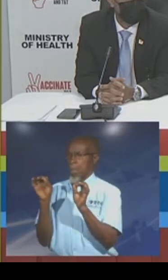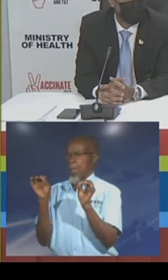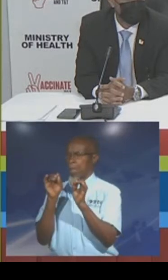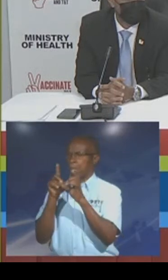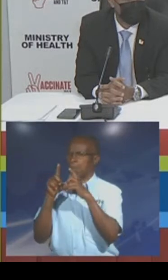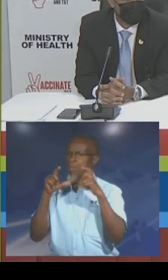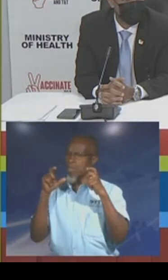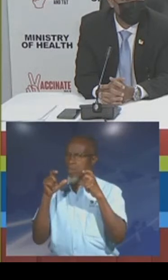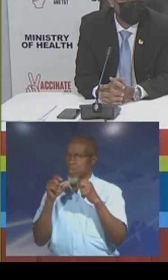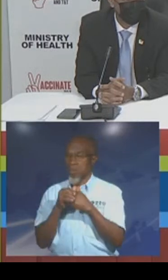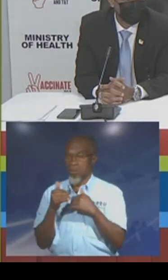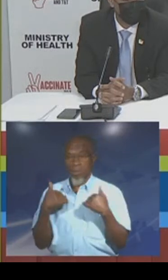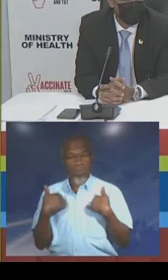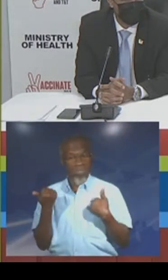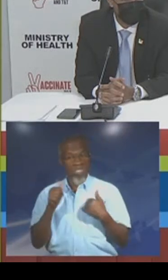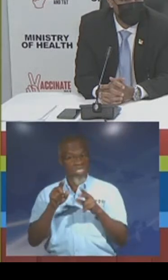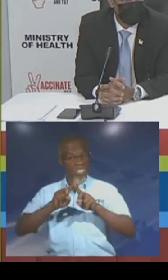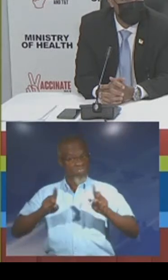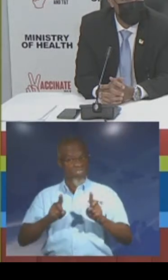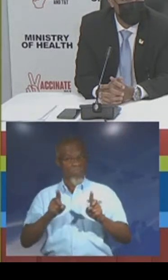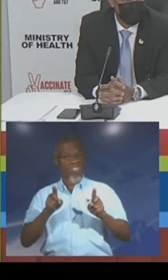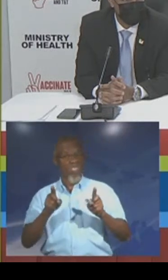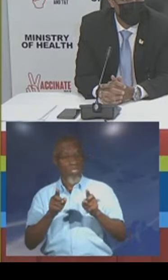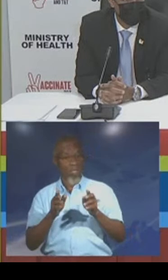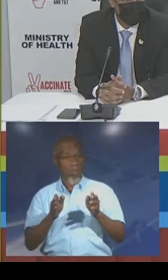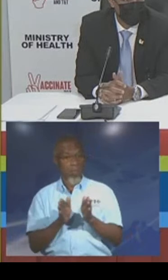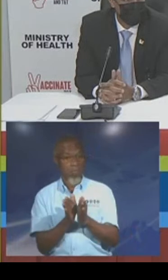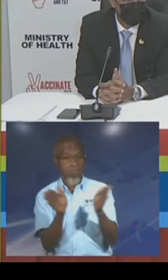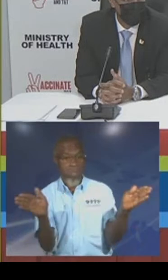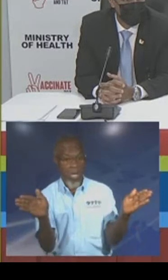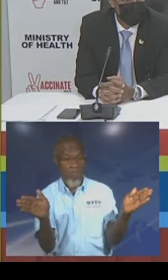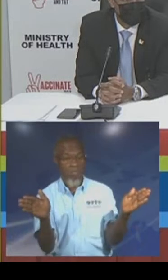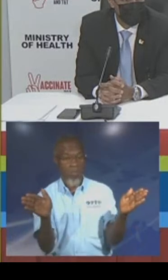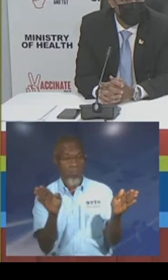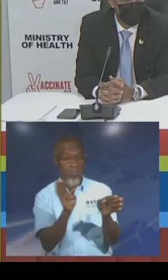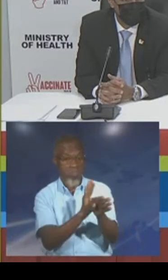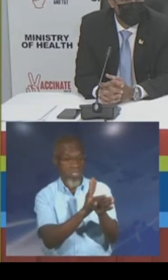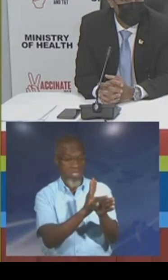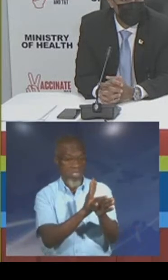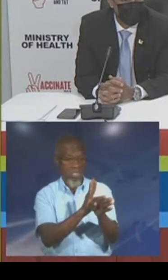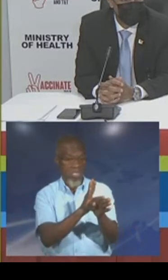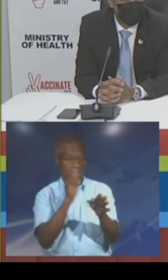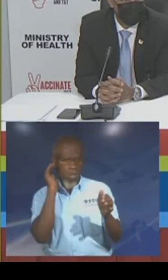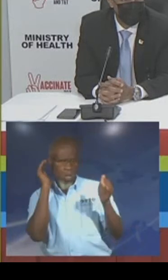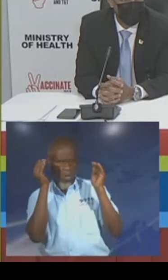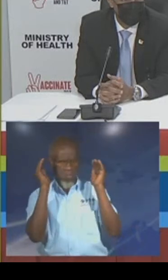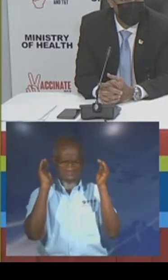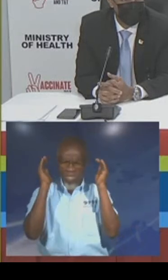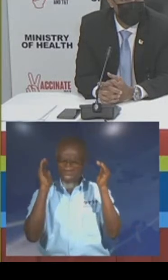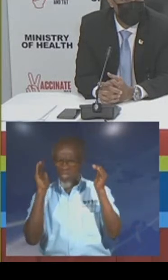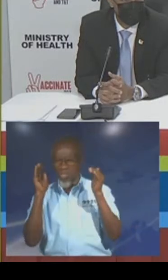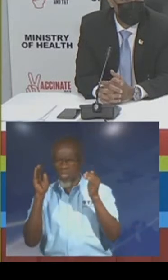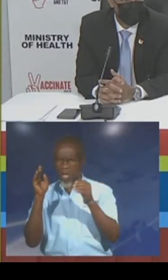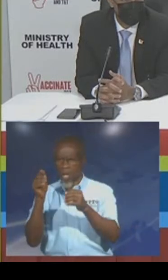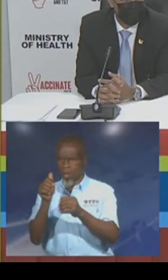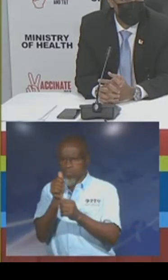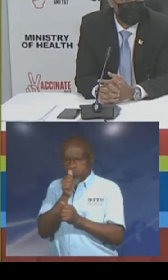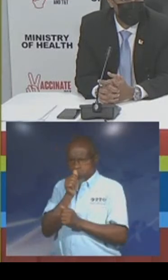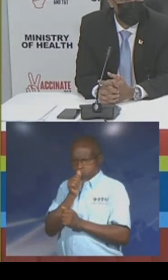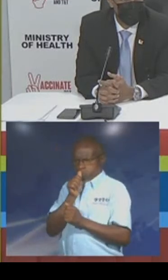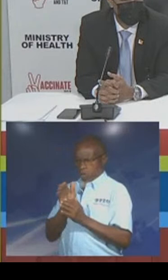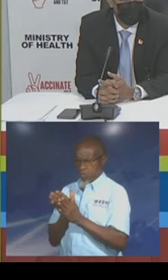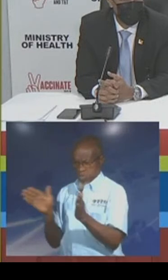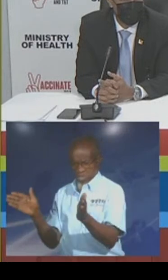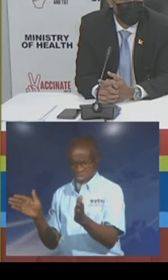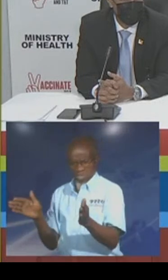a public business? The CMO also mentioned that certain places mask wearing would be recommended, like let's say